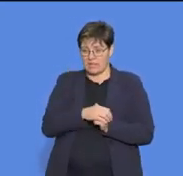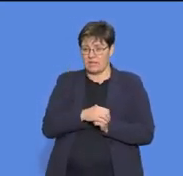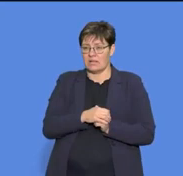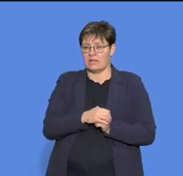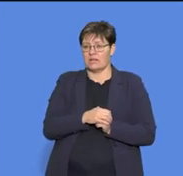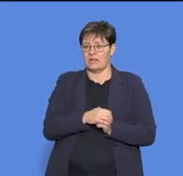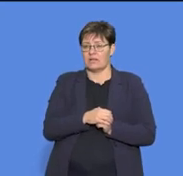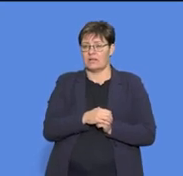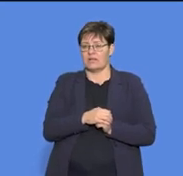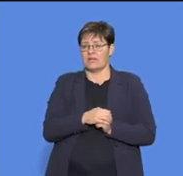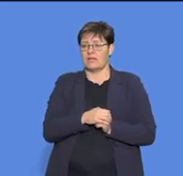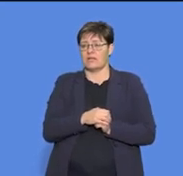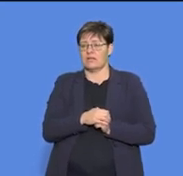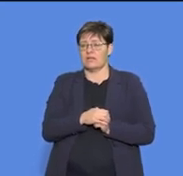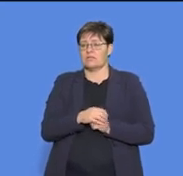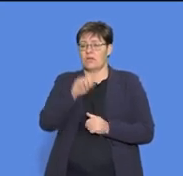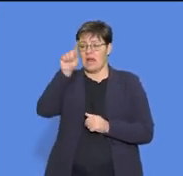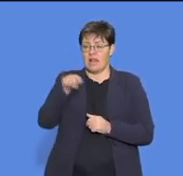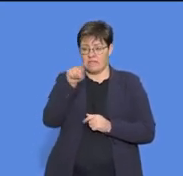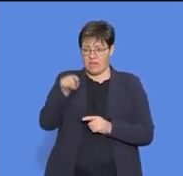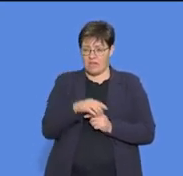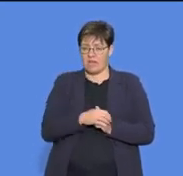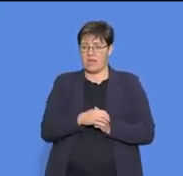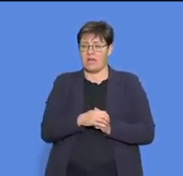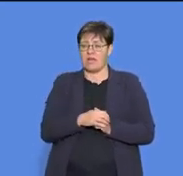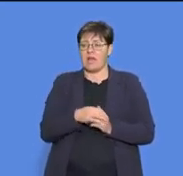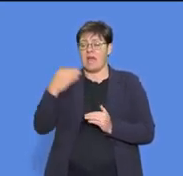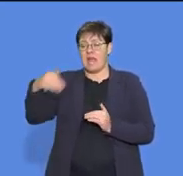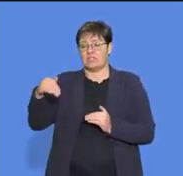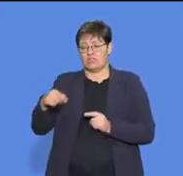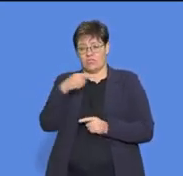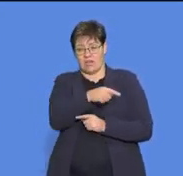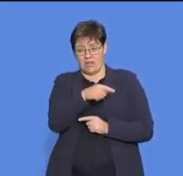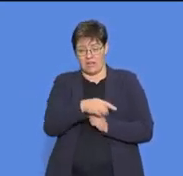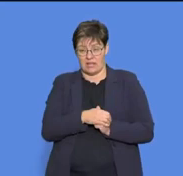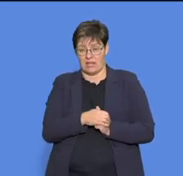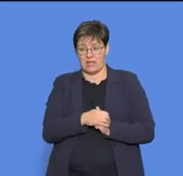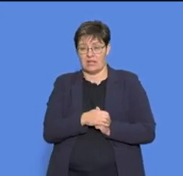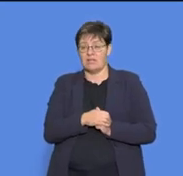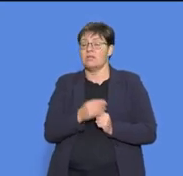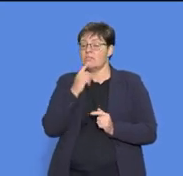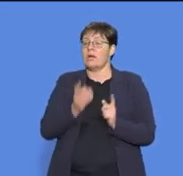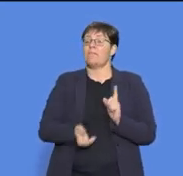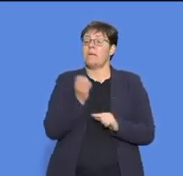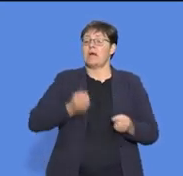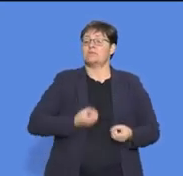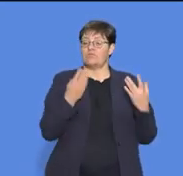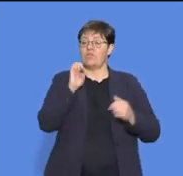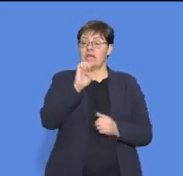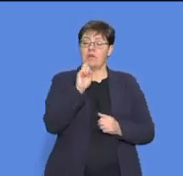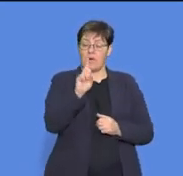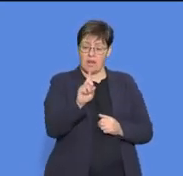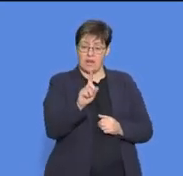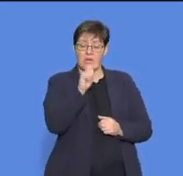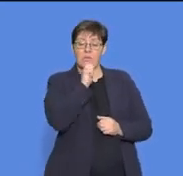this angle is an exterior angle of this triangle. So alpha is the exterior angle. So in other words, I